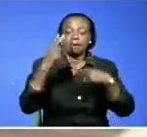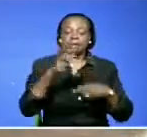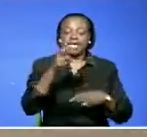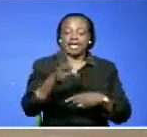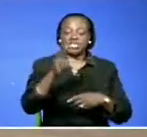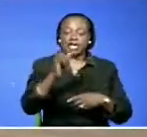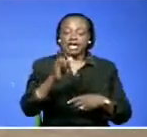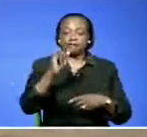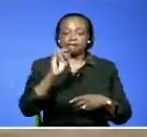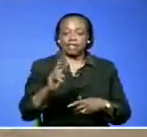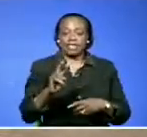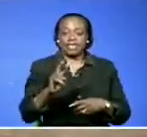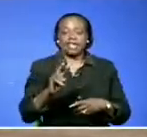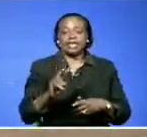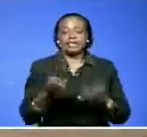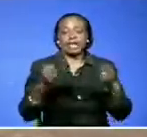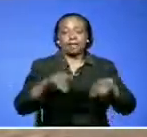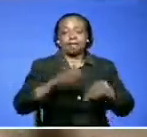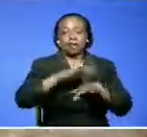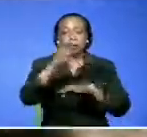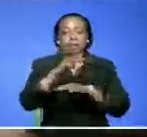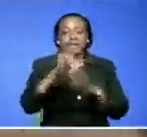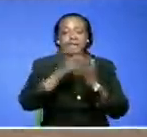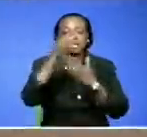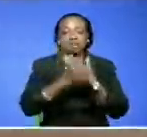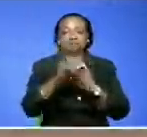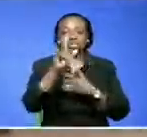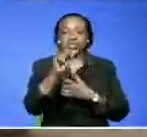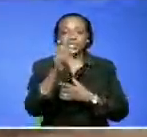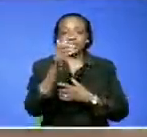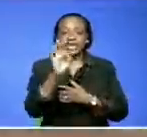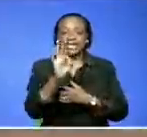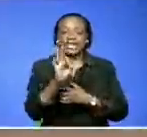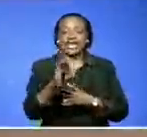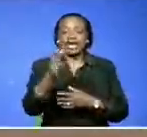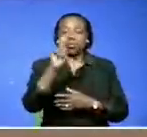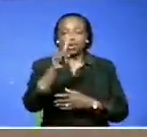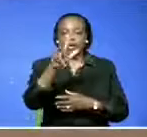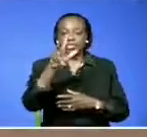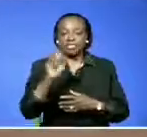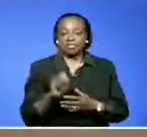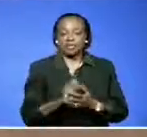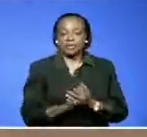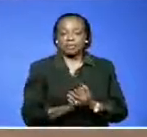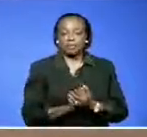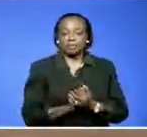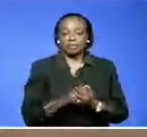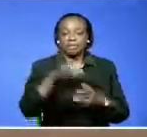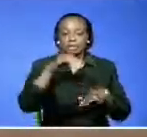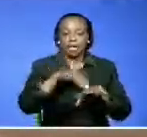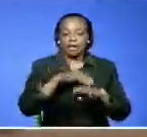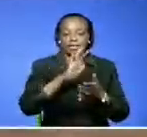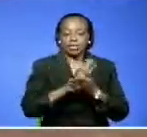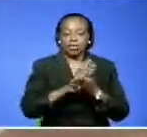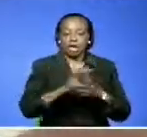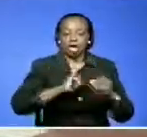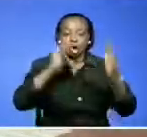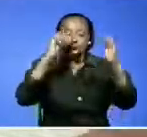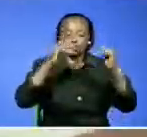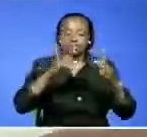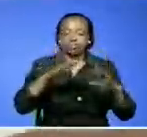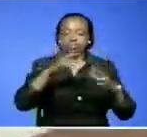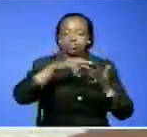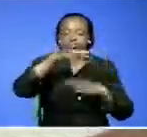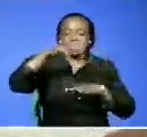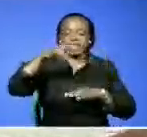will take place Monday, January 29th at 1:30 at Xavier's. I hope I'm able to raise a lot of money because I've been